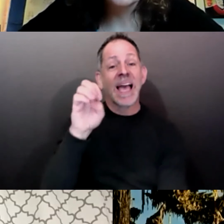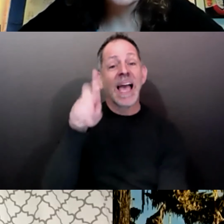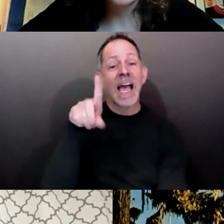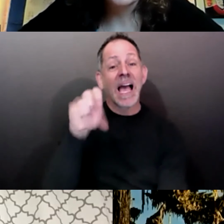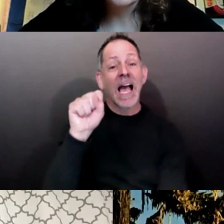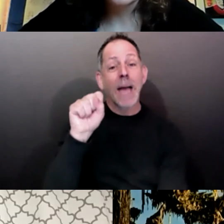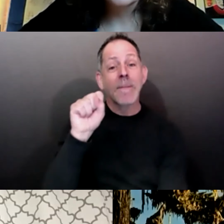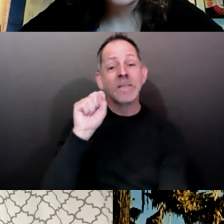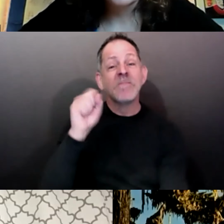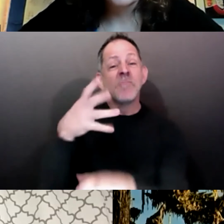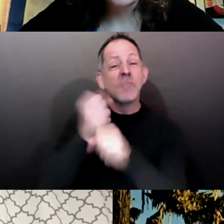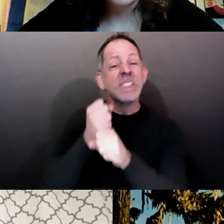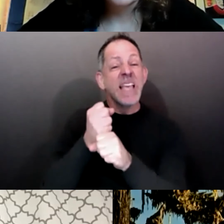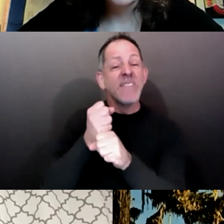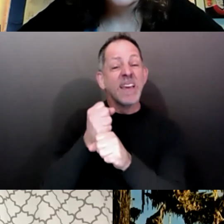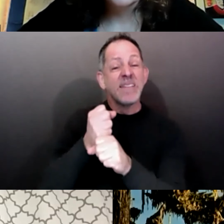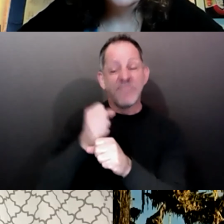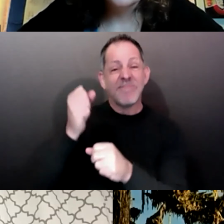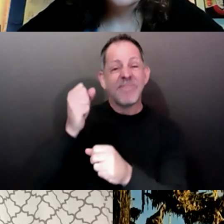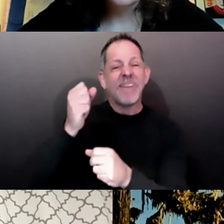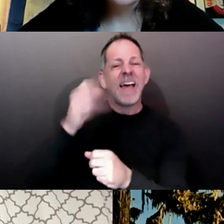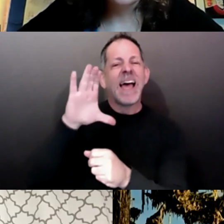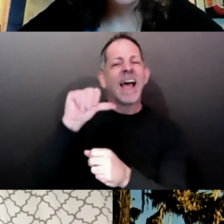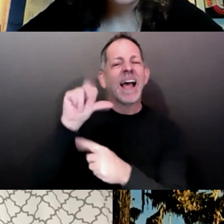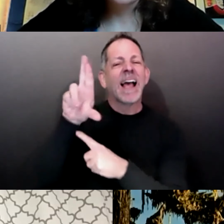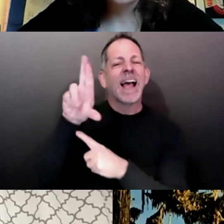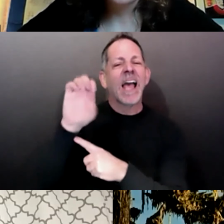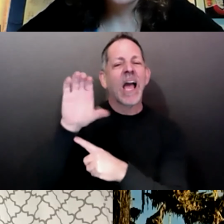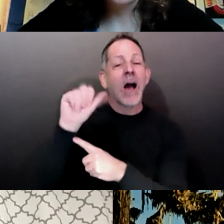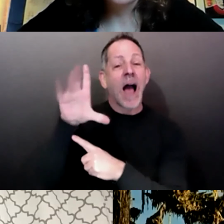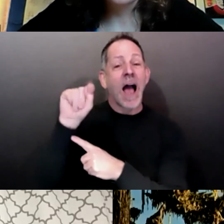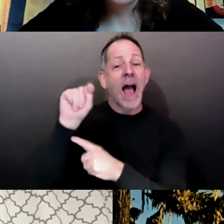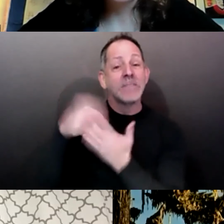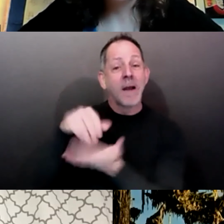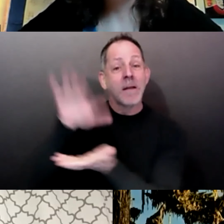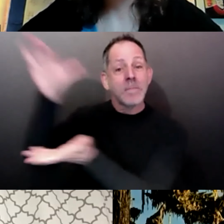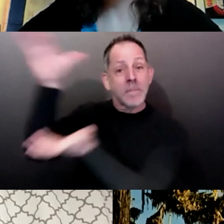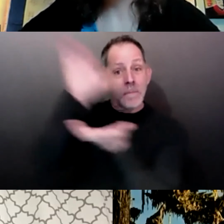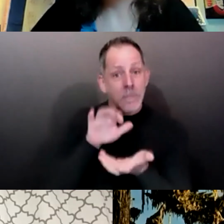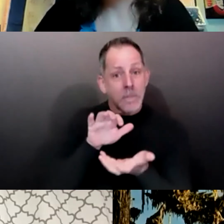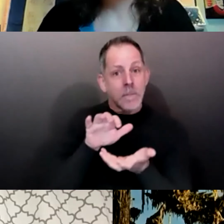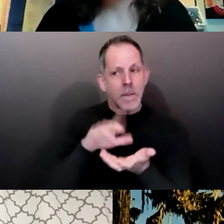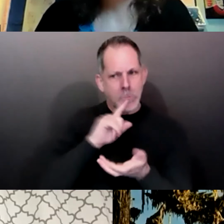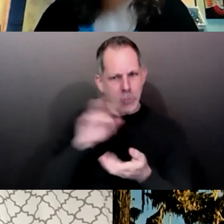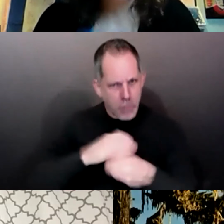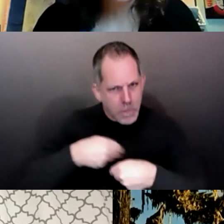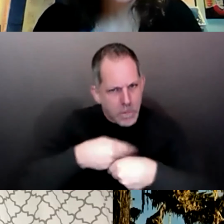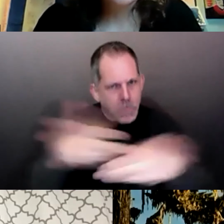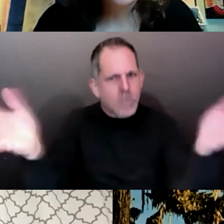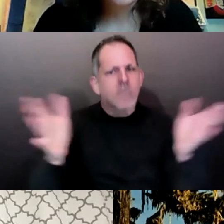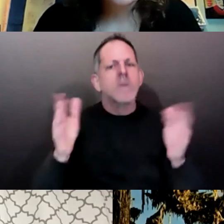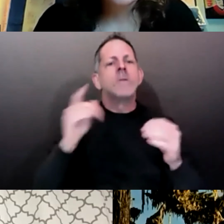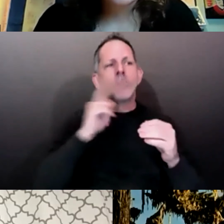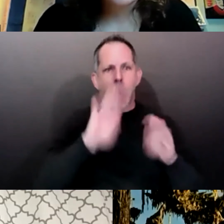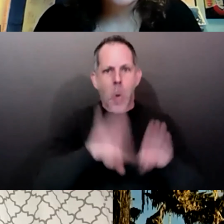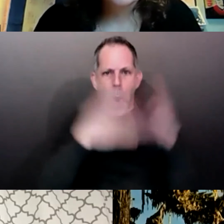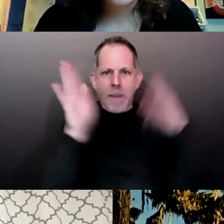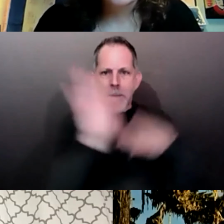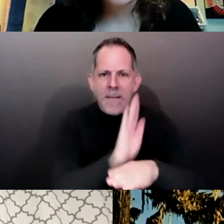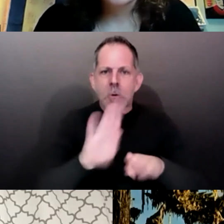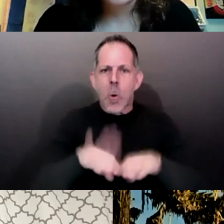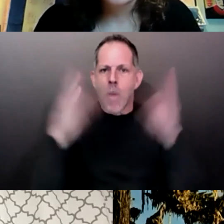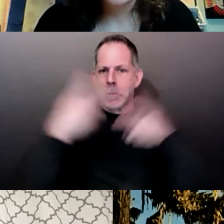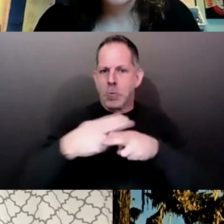safely open as early as possible. So it's taken leaders at every level and a very, very resilient and